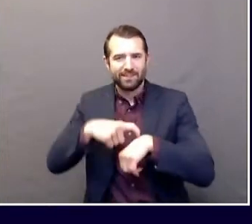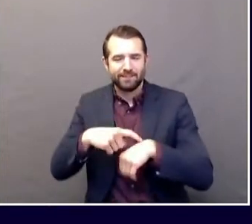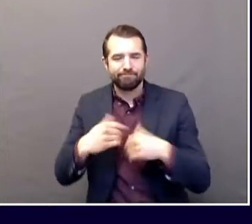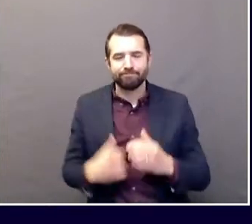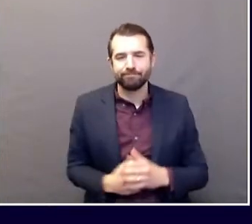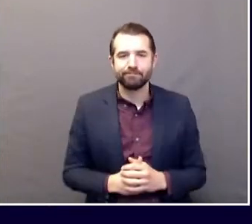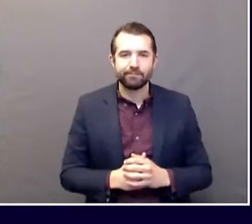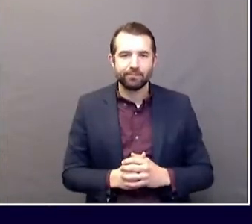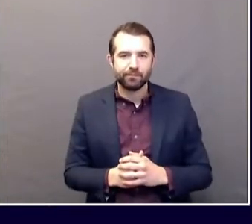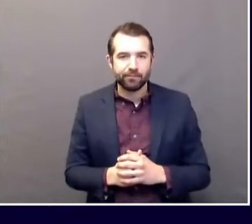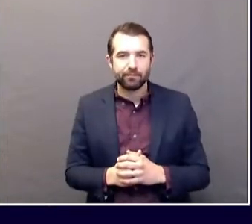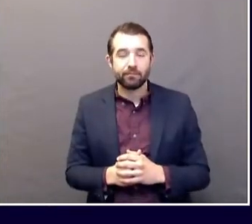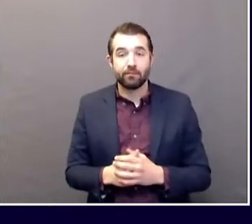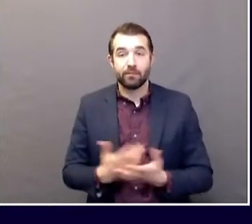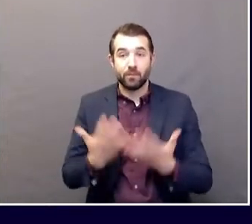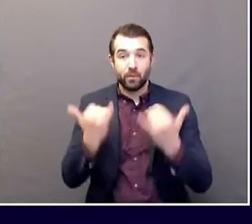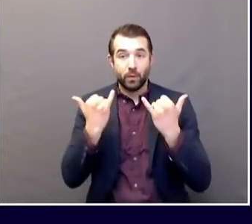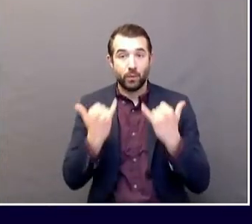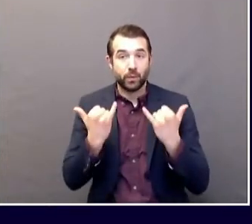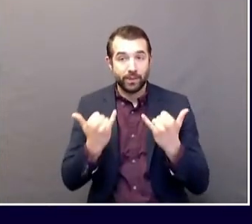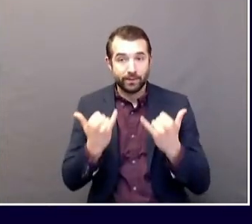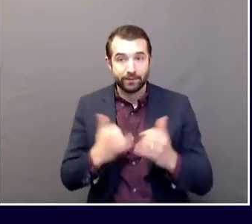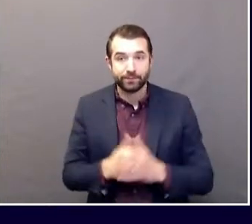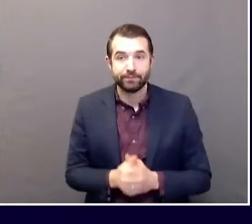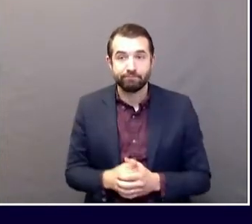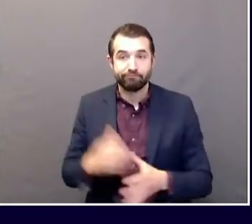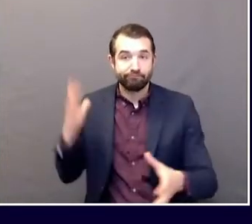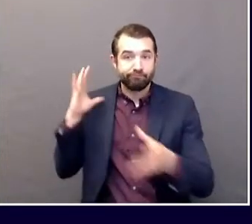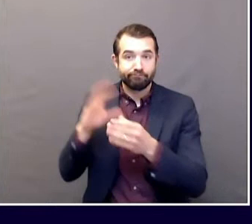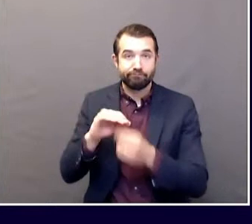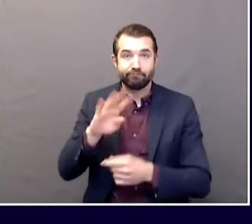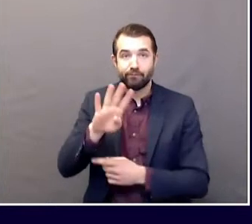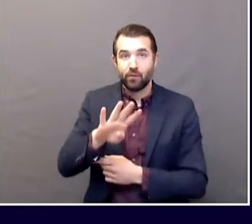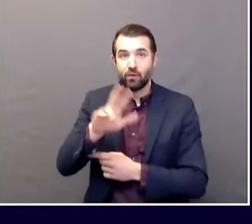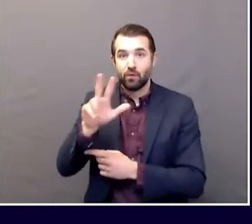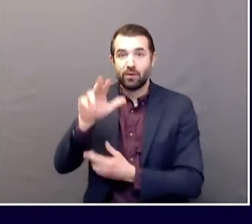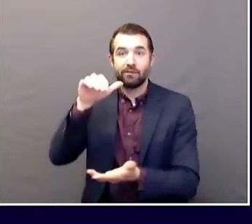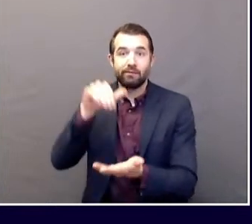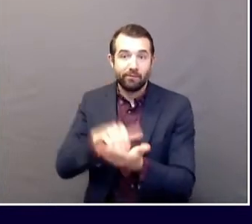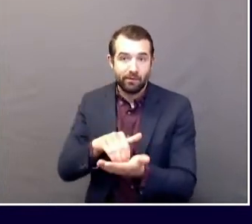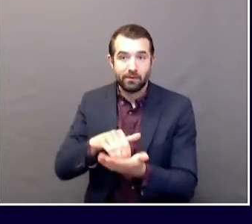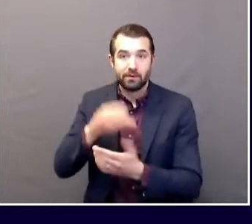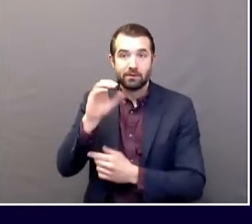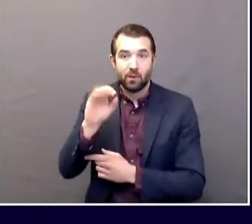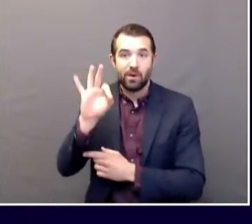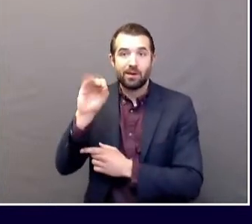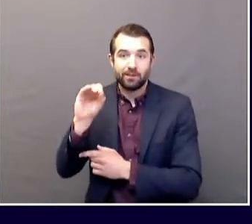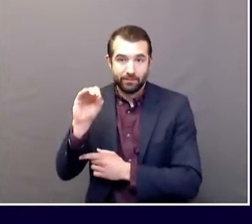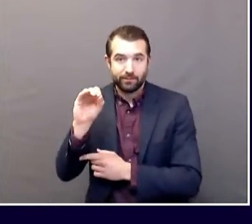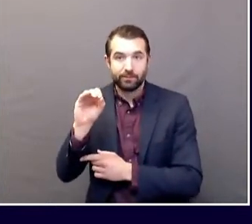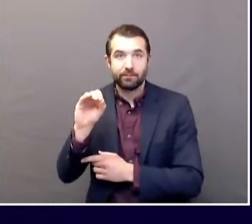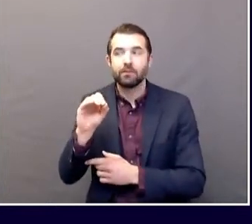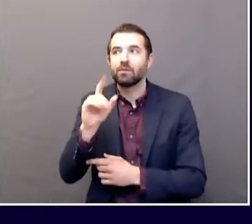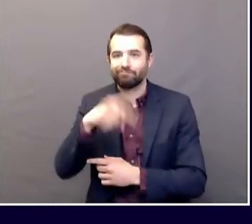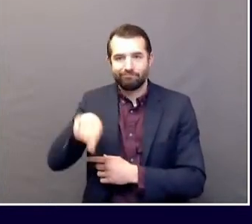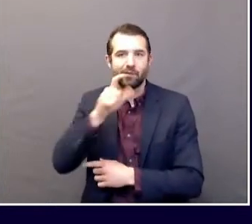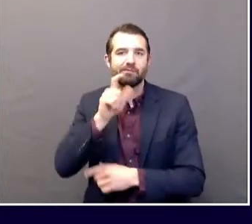Right now in Maine, there are a total of 43,090 cases of COVID-19 across the